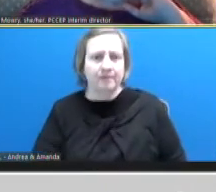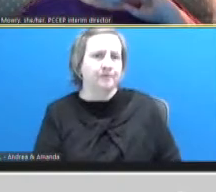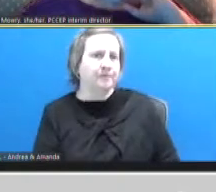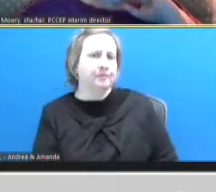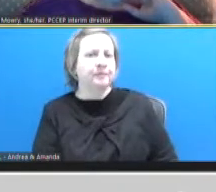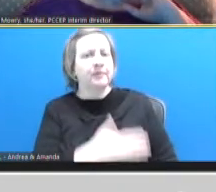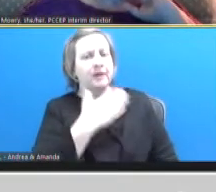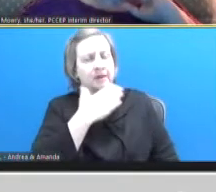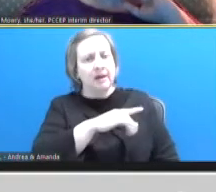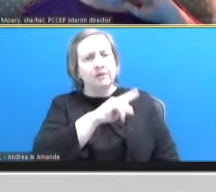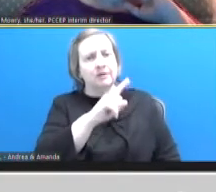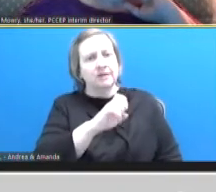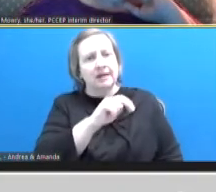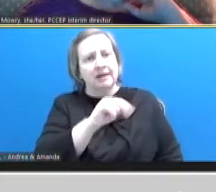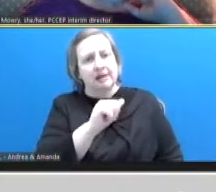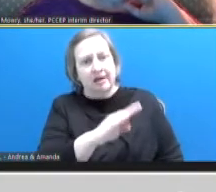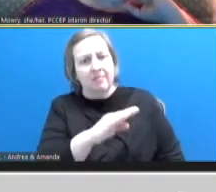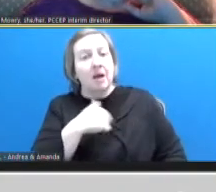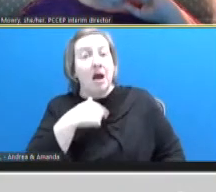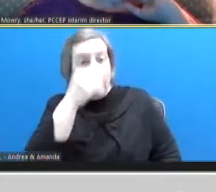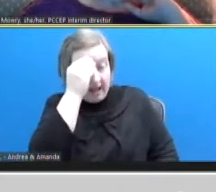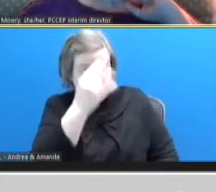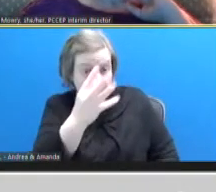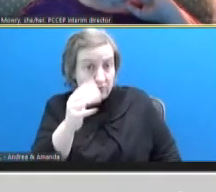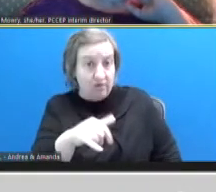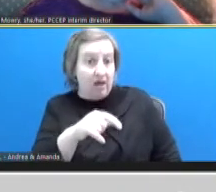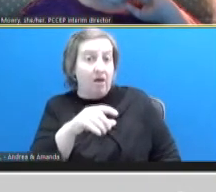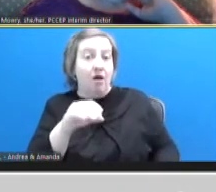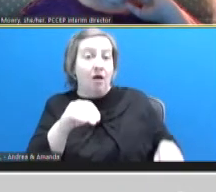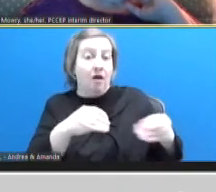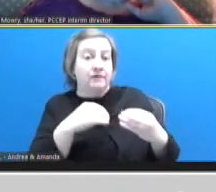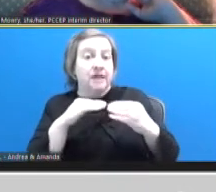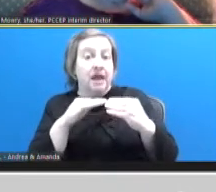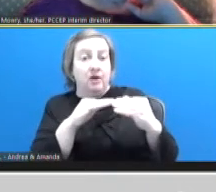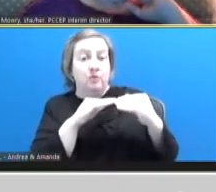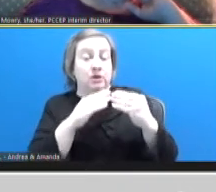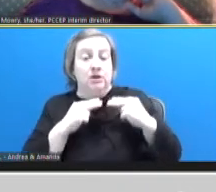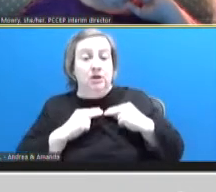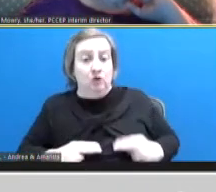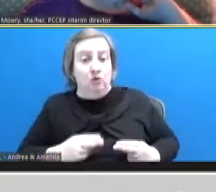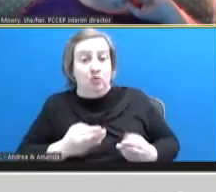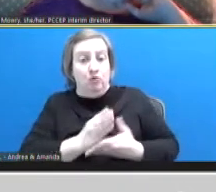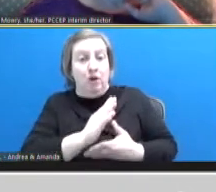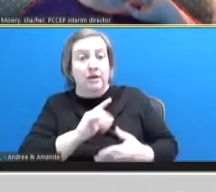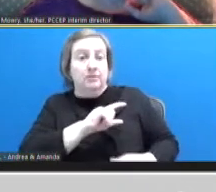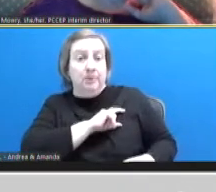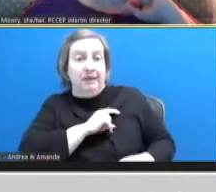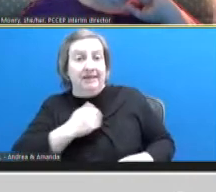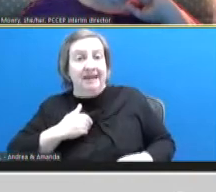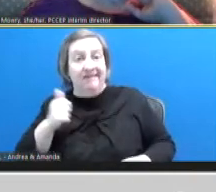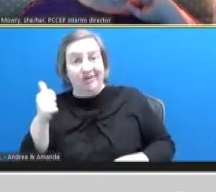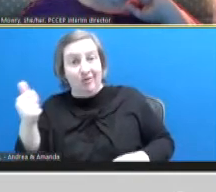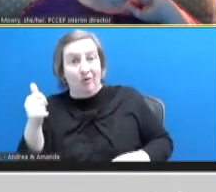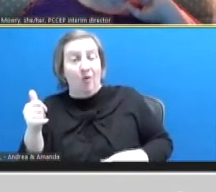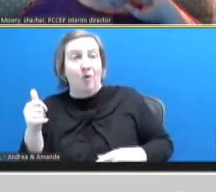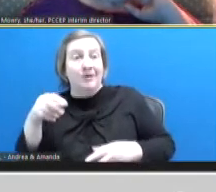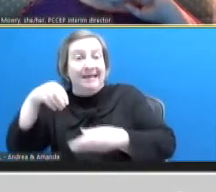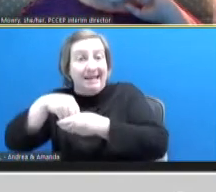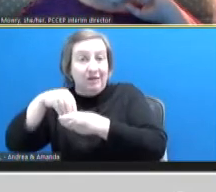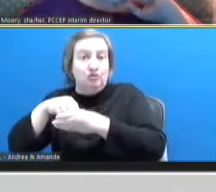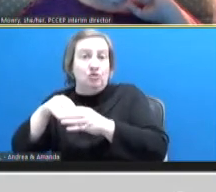Thank you, Zainab. I can just let you know that the Office of Equity and Human Rights, the police have their own internal equity